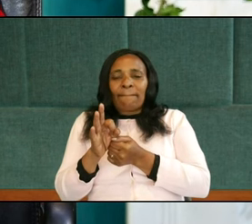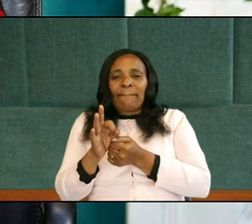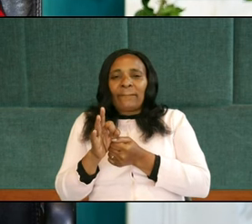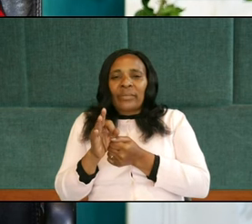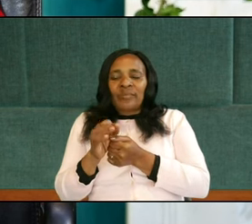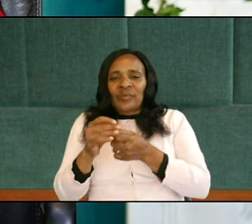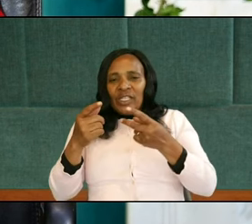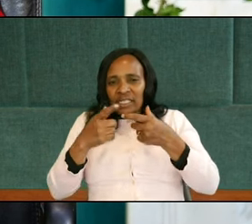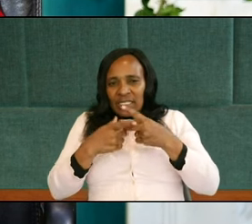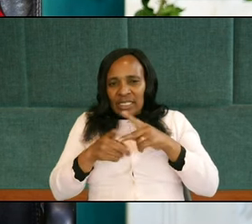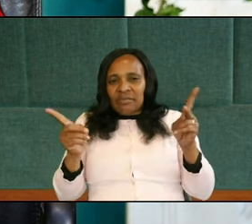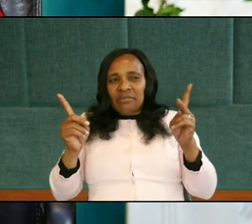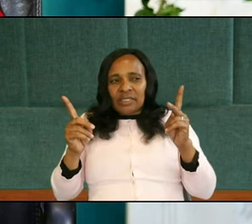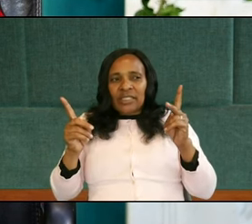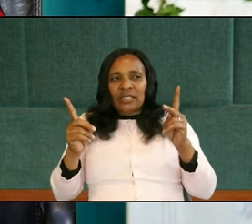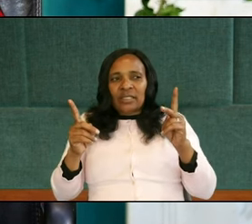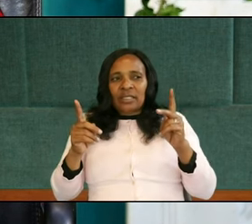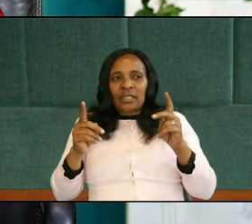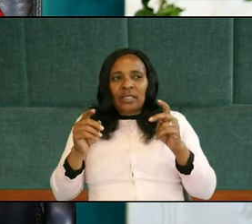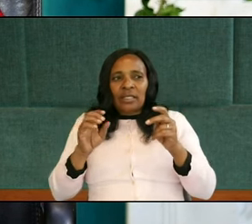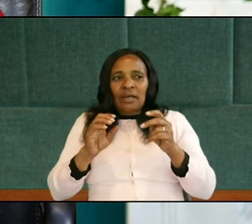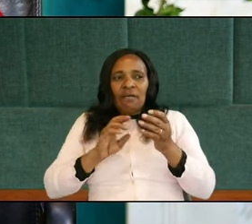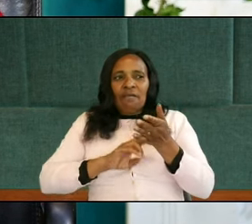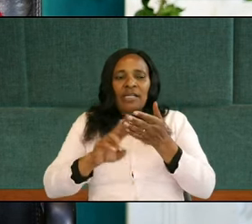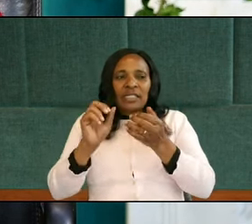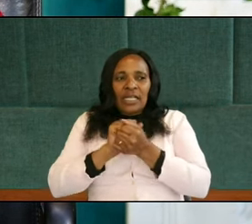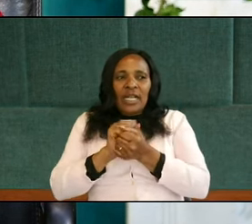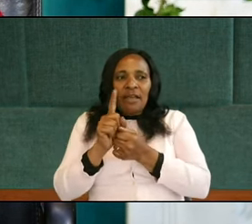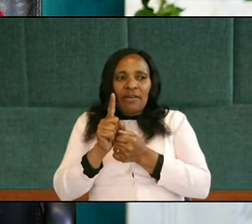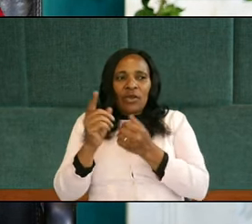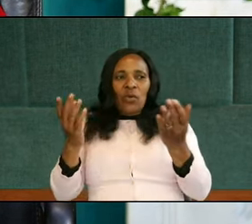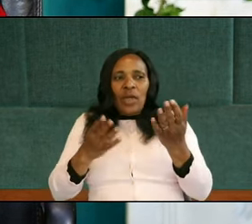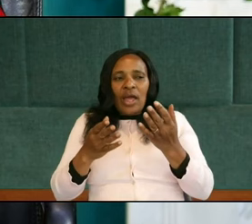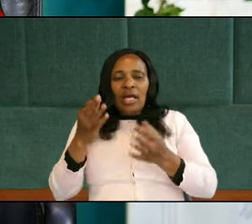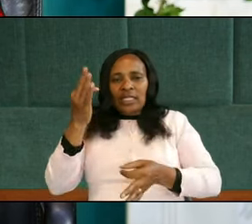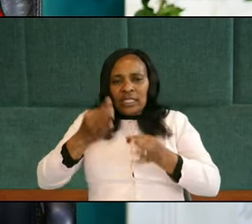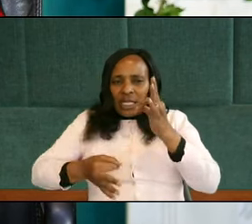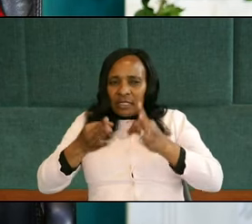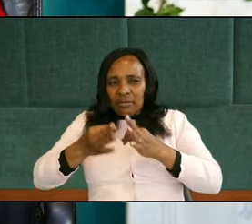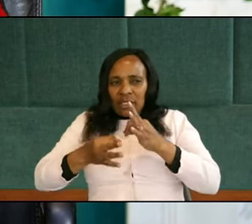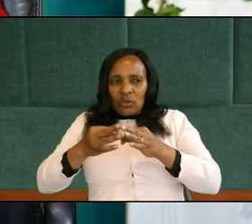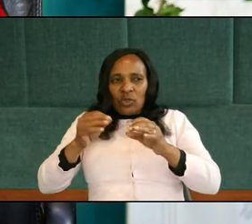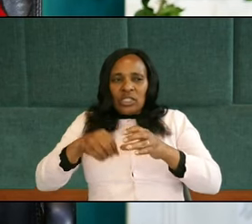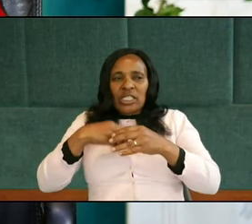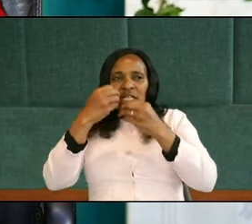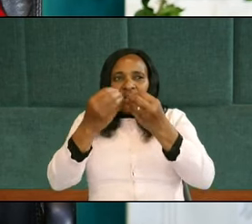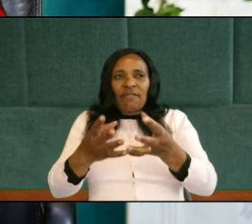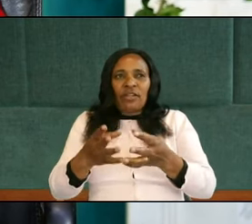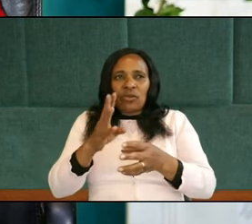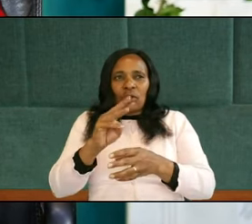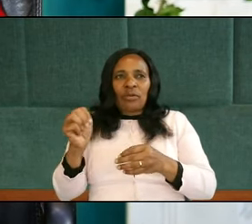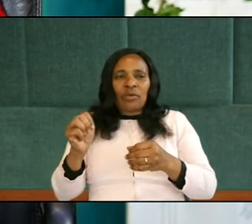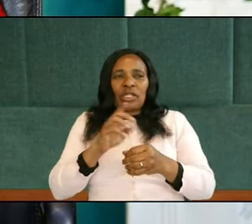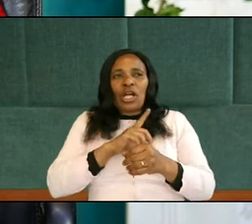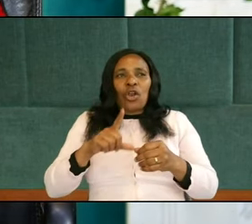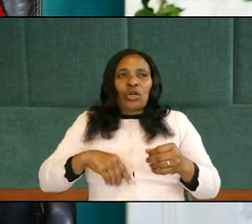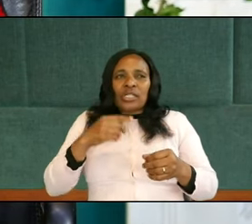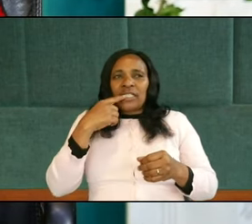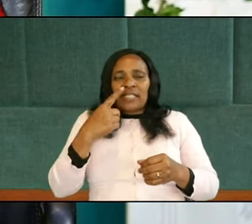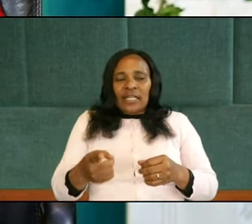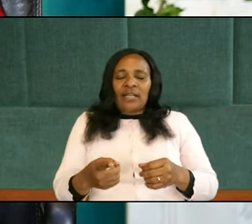Actually, let me start with verse 11, where some judgment was proclaimed on him. So this is what the Lord said